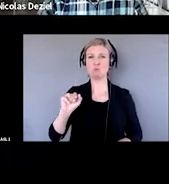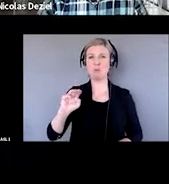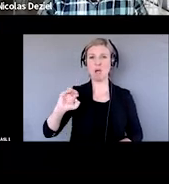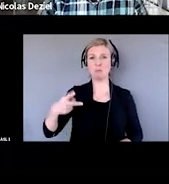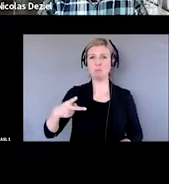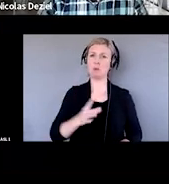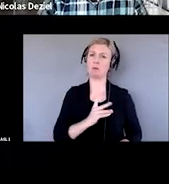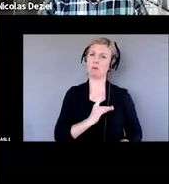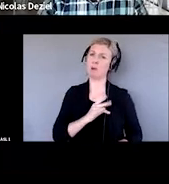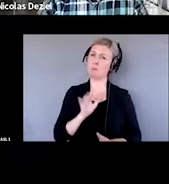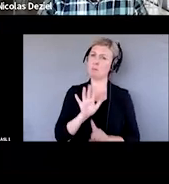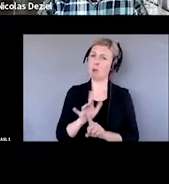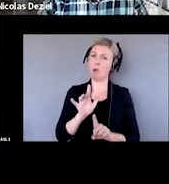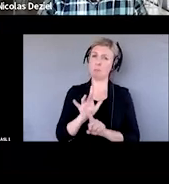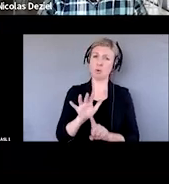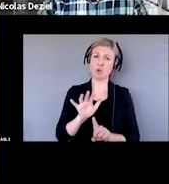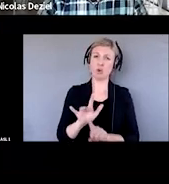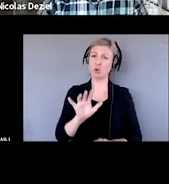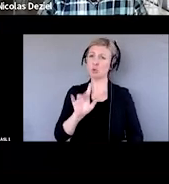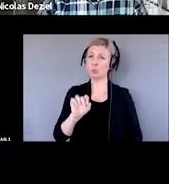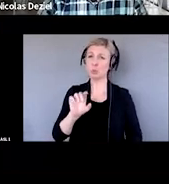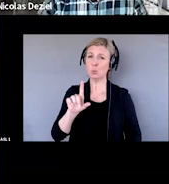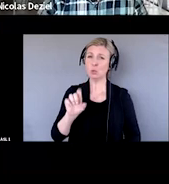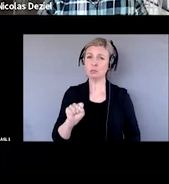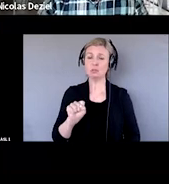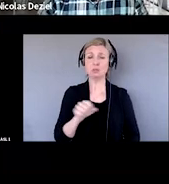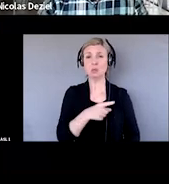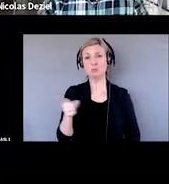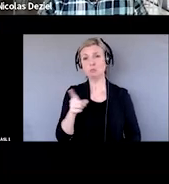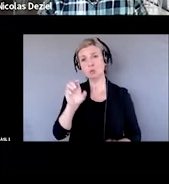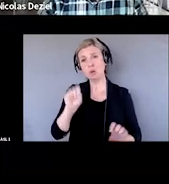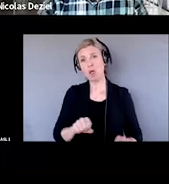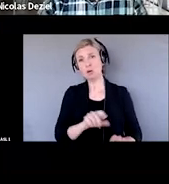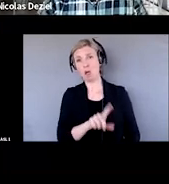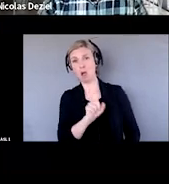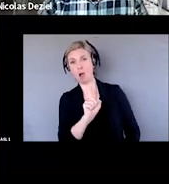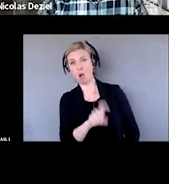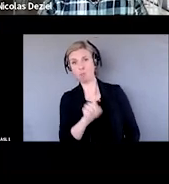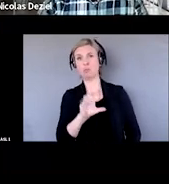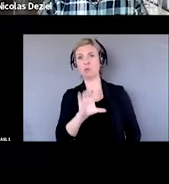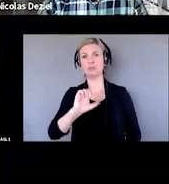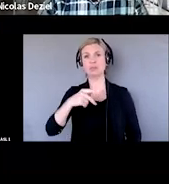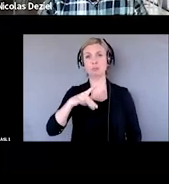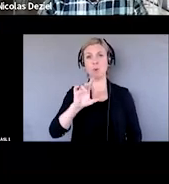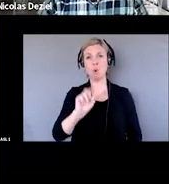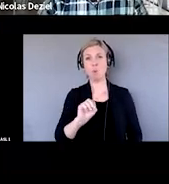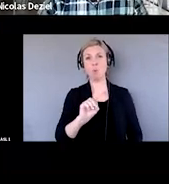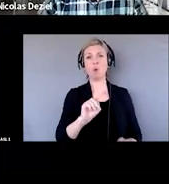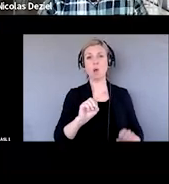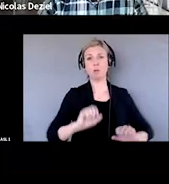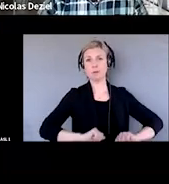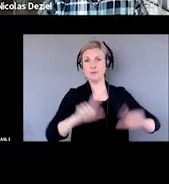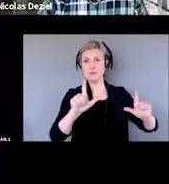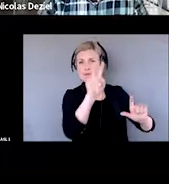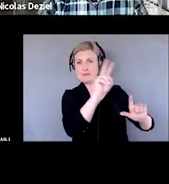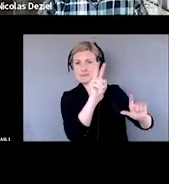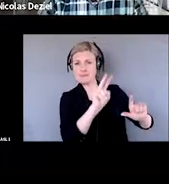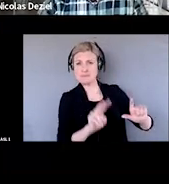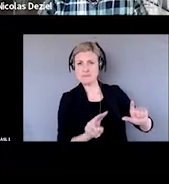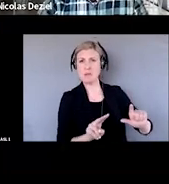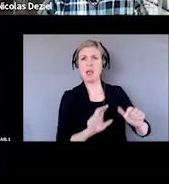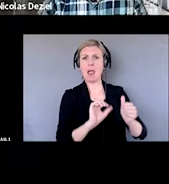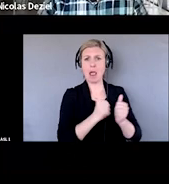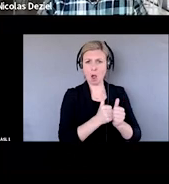It's going to take you through the journey of filing all the way to the actual registration of the IP right. So you want to